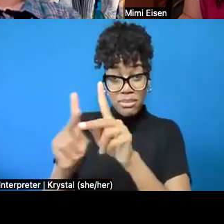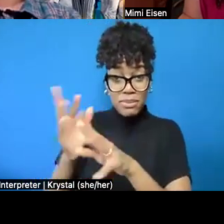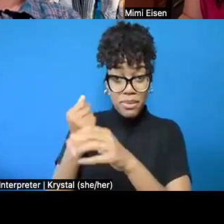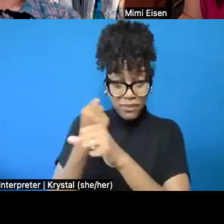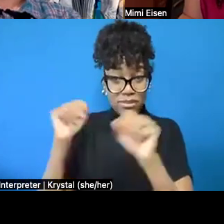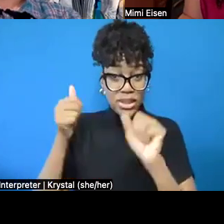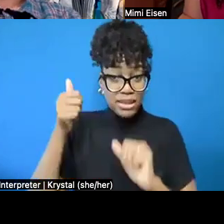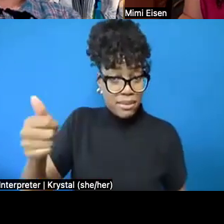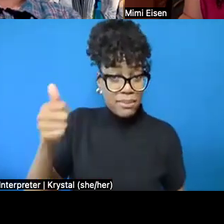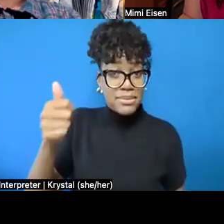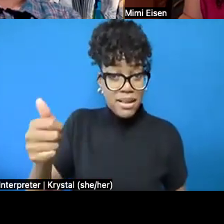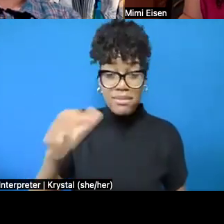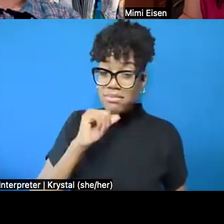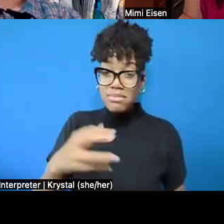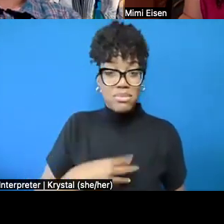showed how